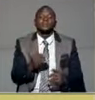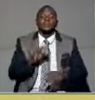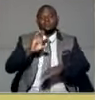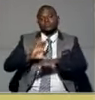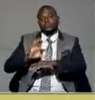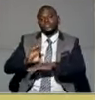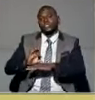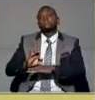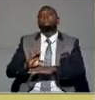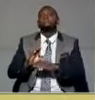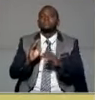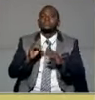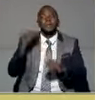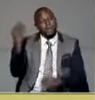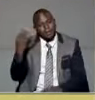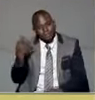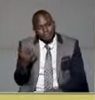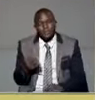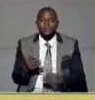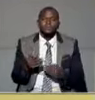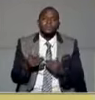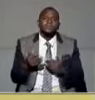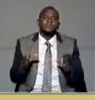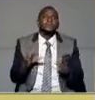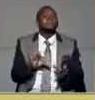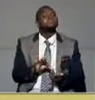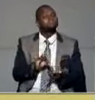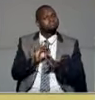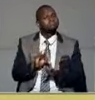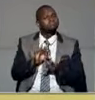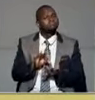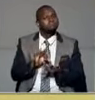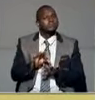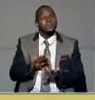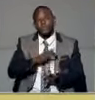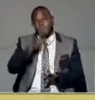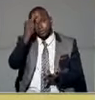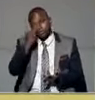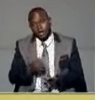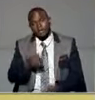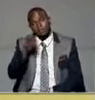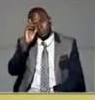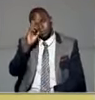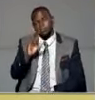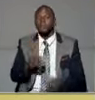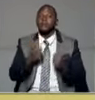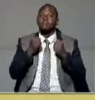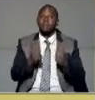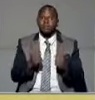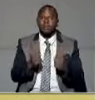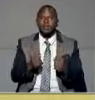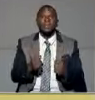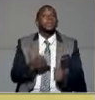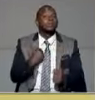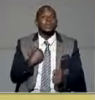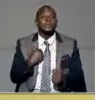God. So he was exemplary in his time, and that is why we remember him, that he stood firm and he didn't want.